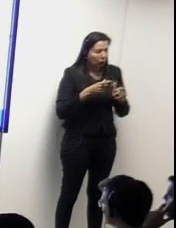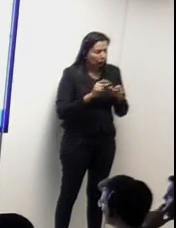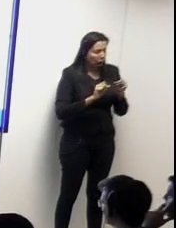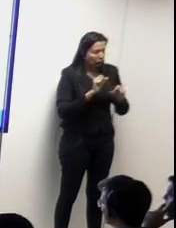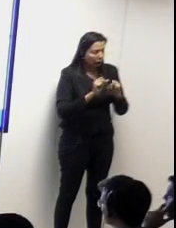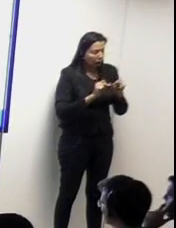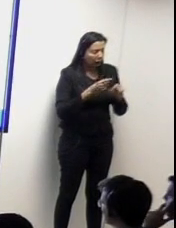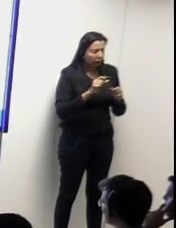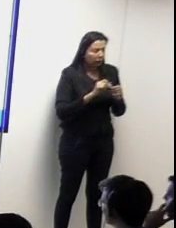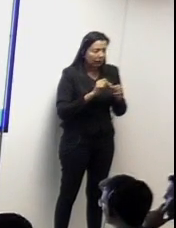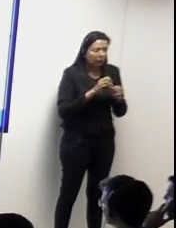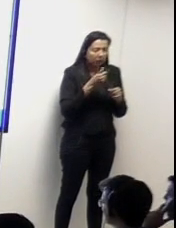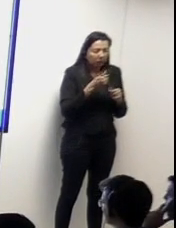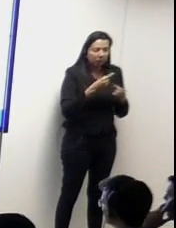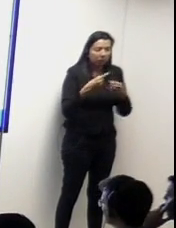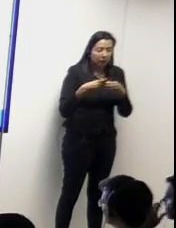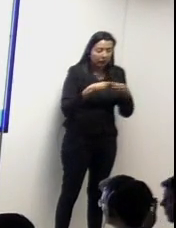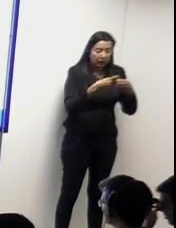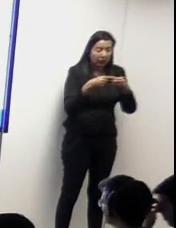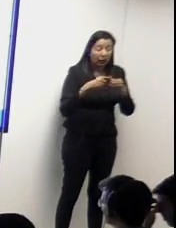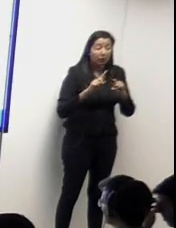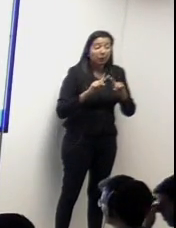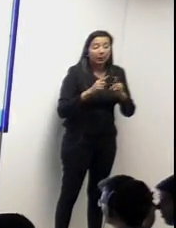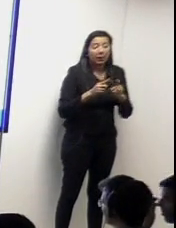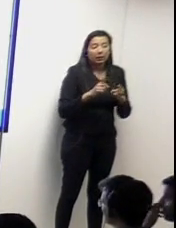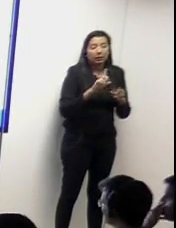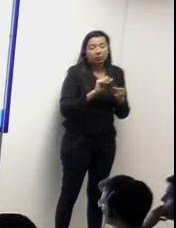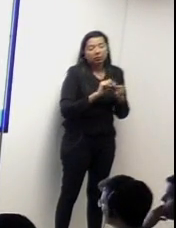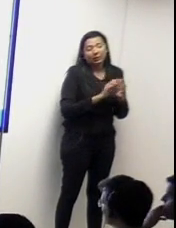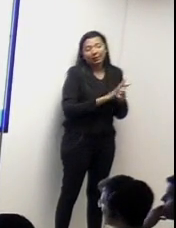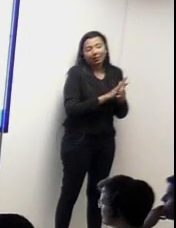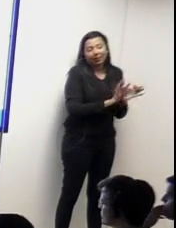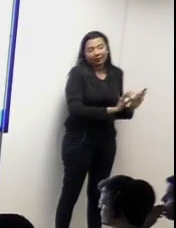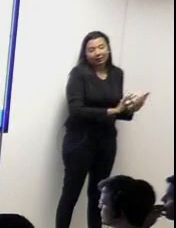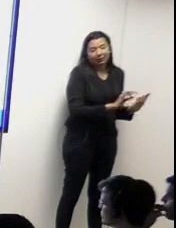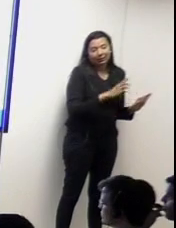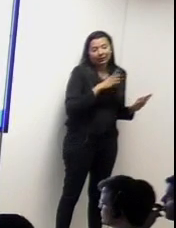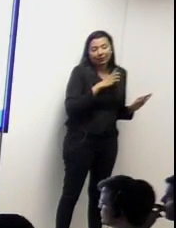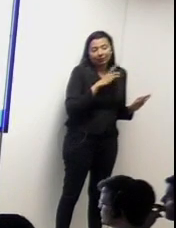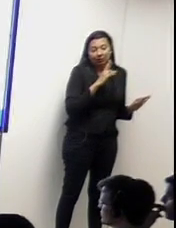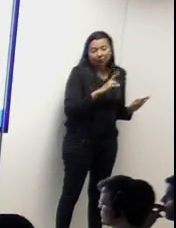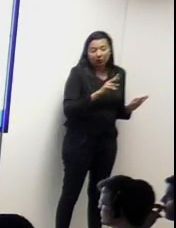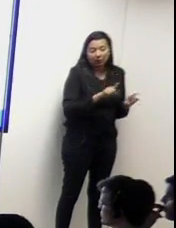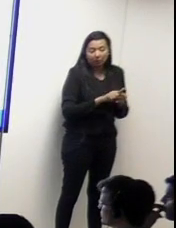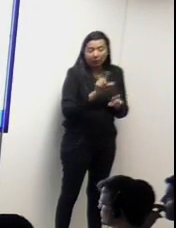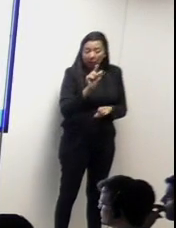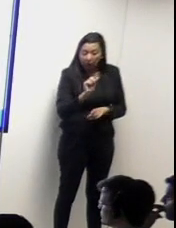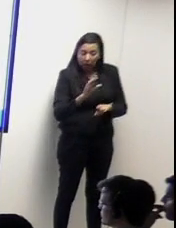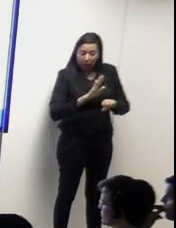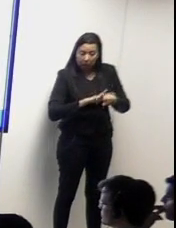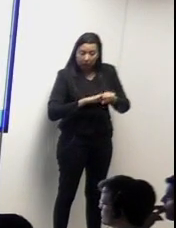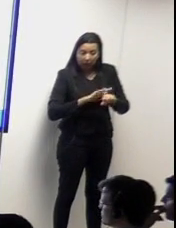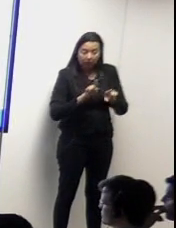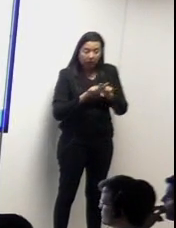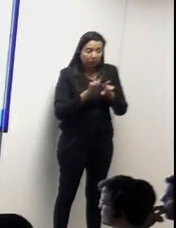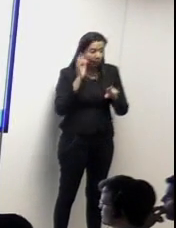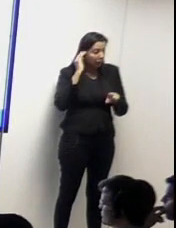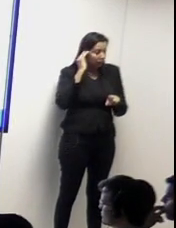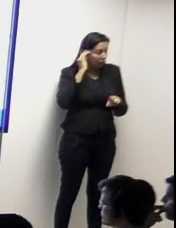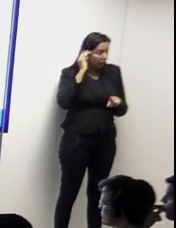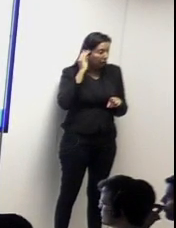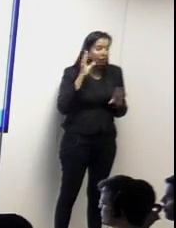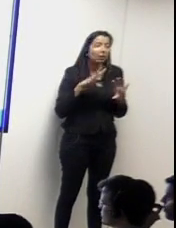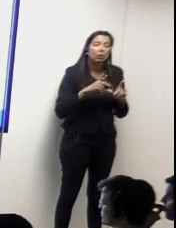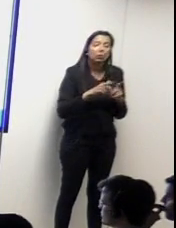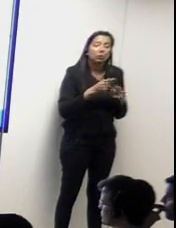all. Some of them had short-term results, but nothing worked. And every one of these policies, you would say, made total